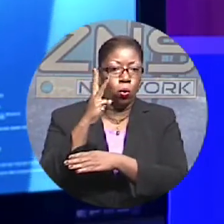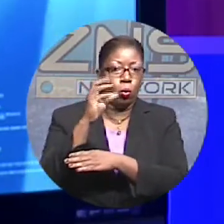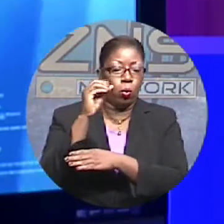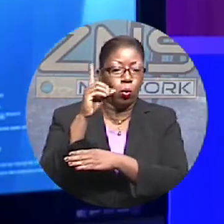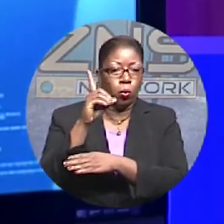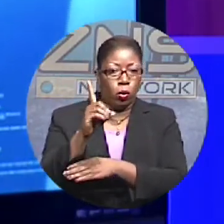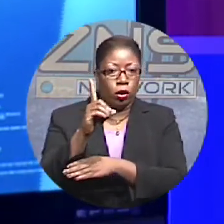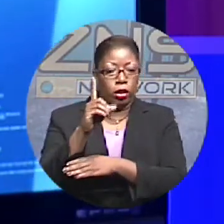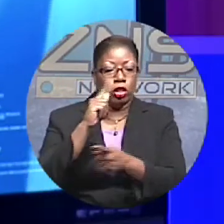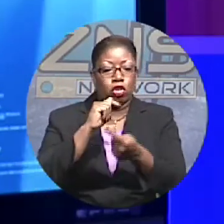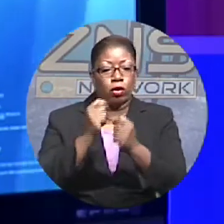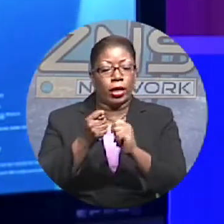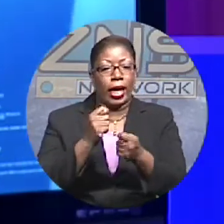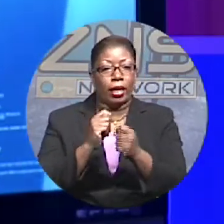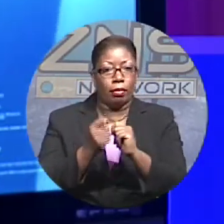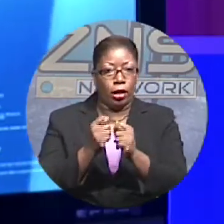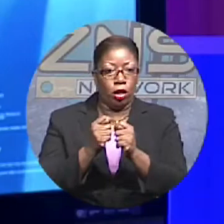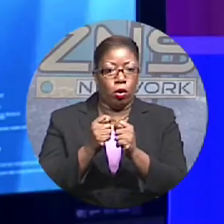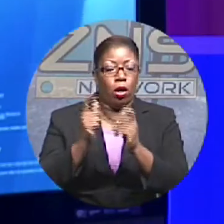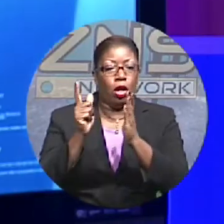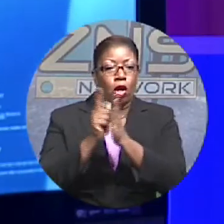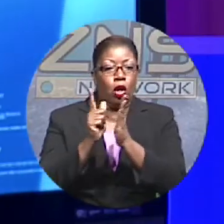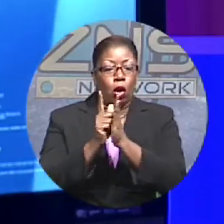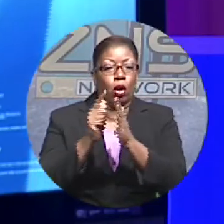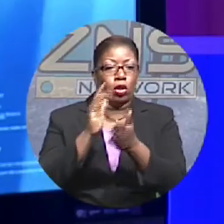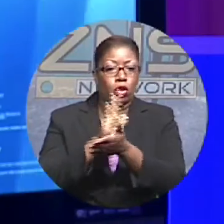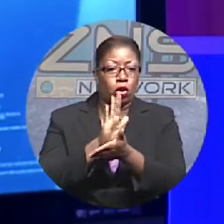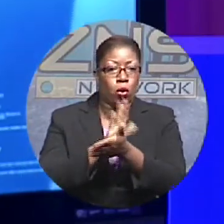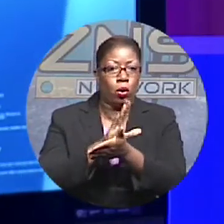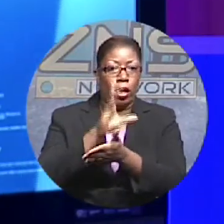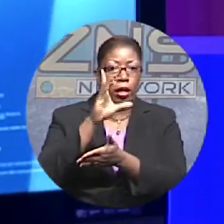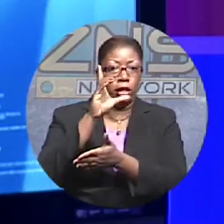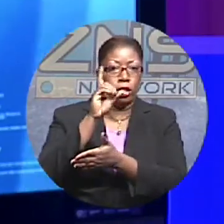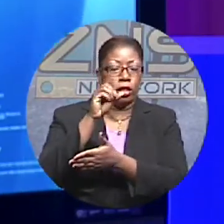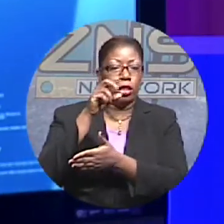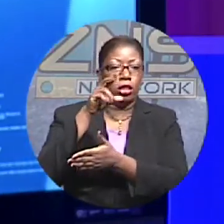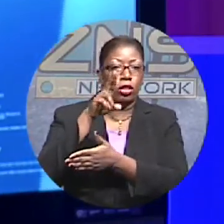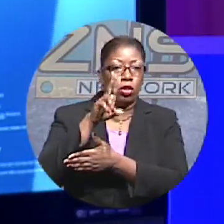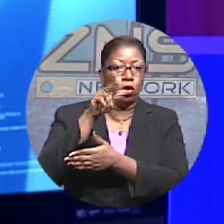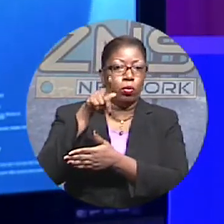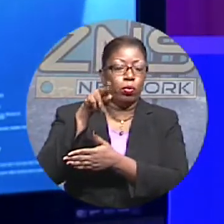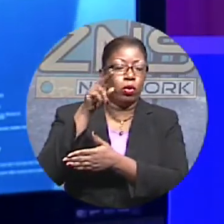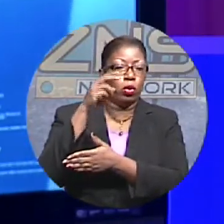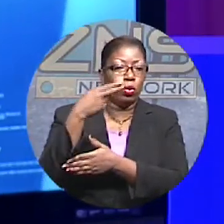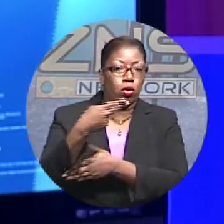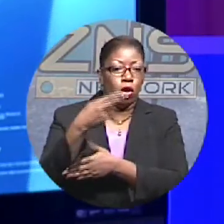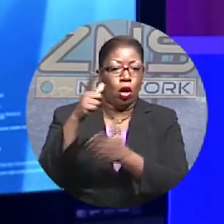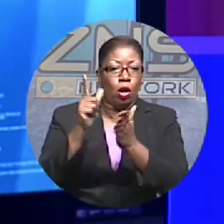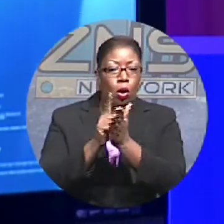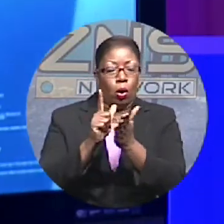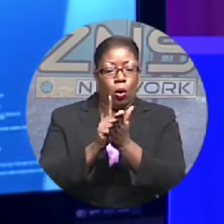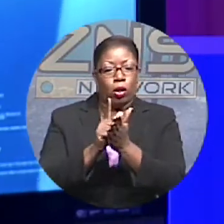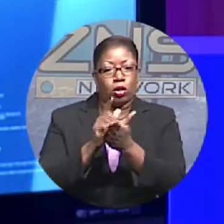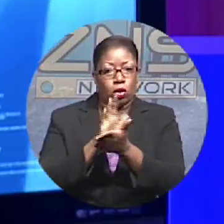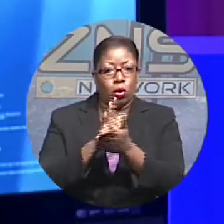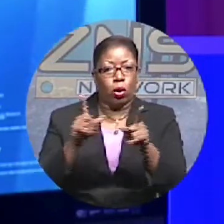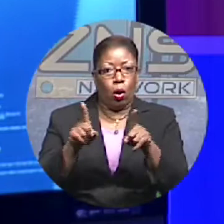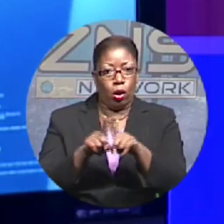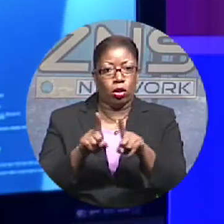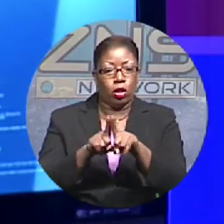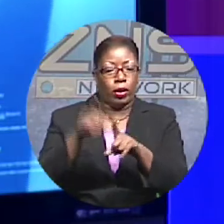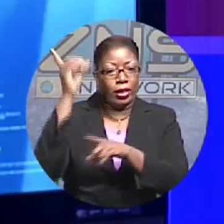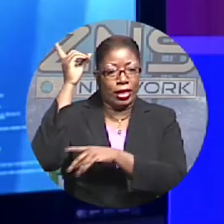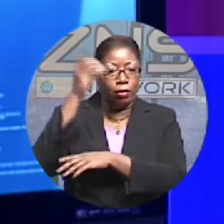Tobago, Jamaica's the Norman Manley Law School, and the Eugene DePuche Law School here in Nassau. Minister of State for Legal Affairs, the Honorable